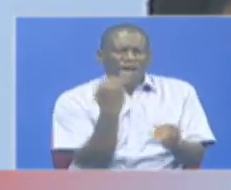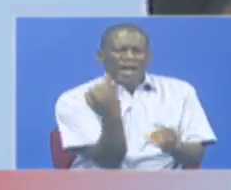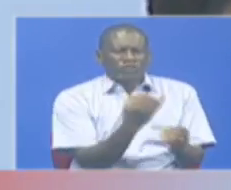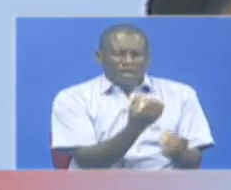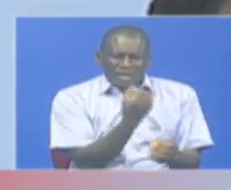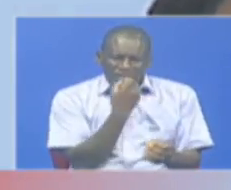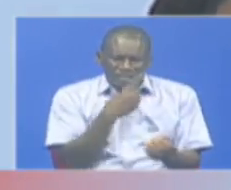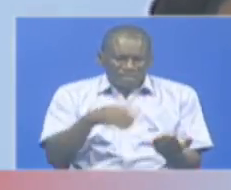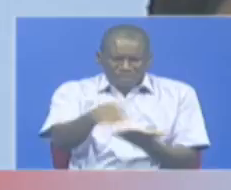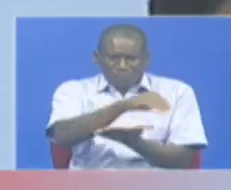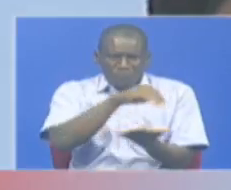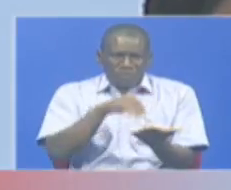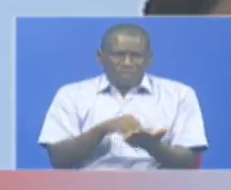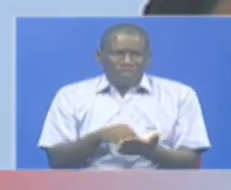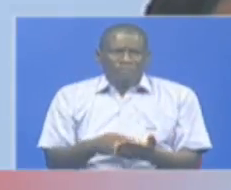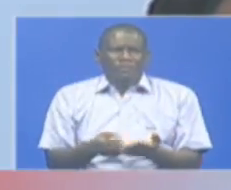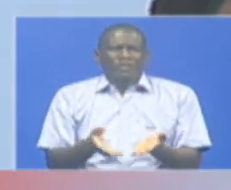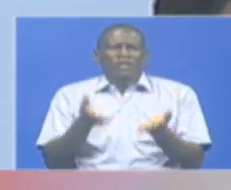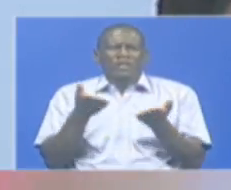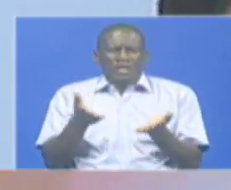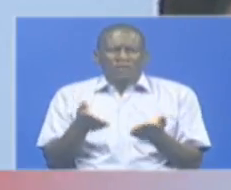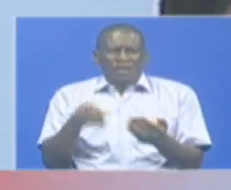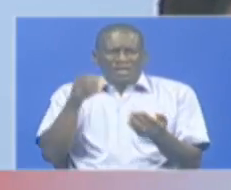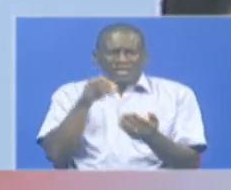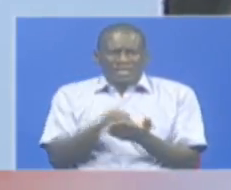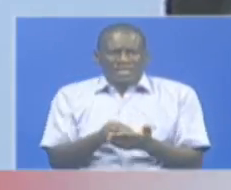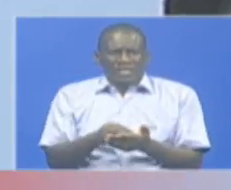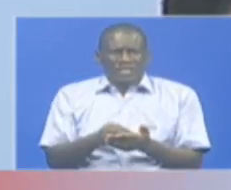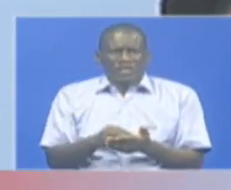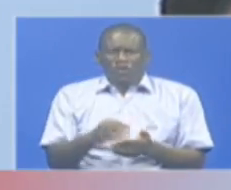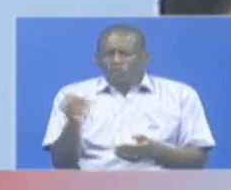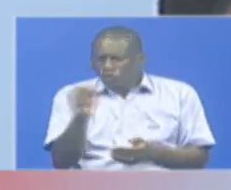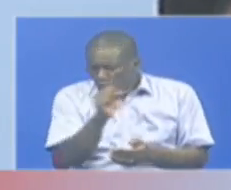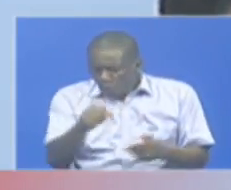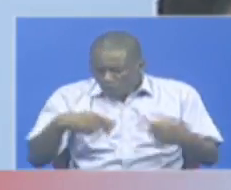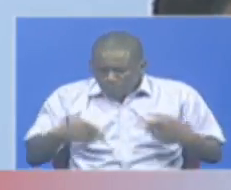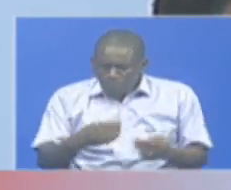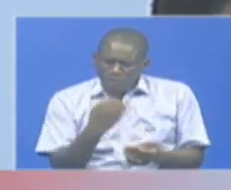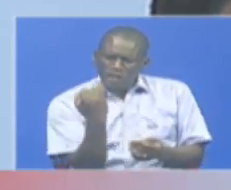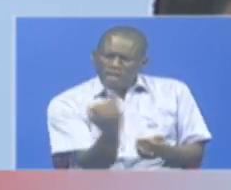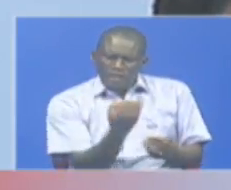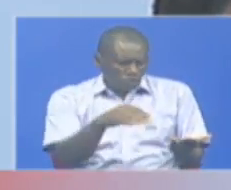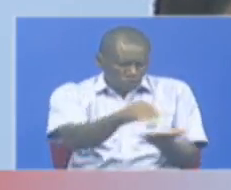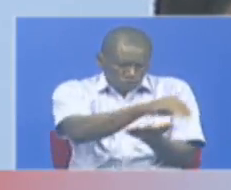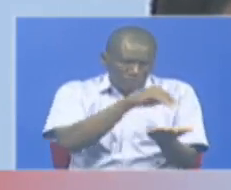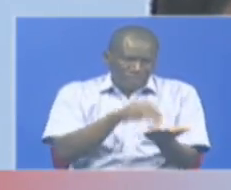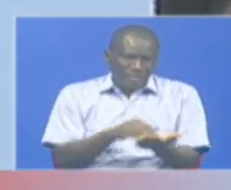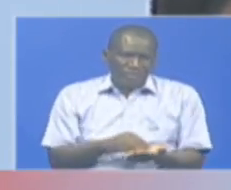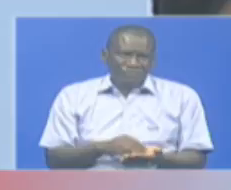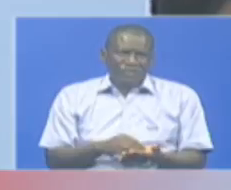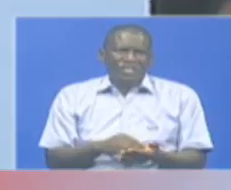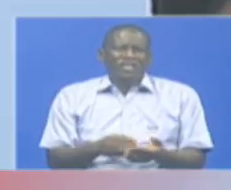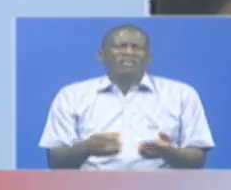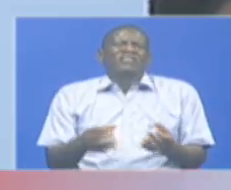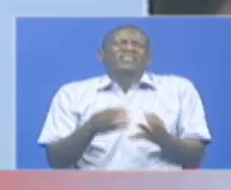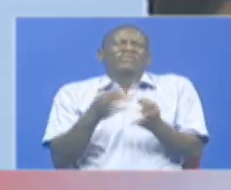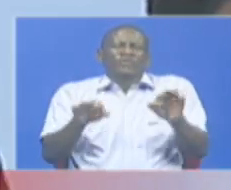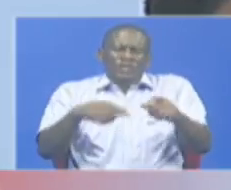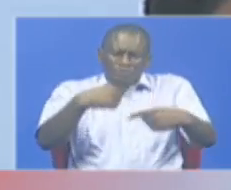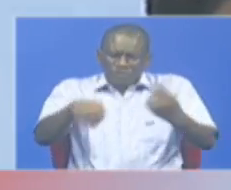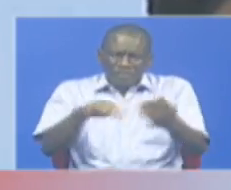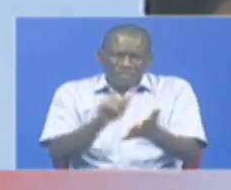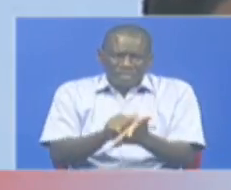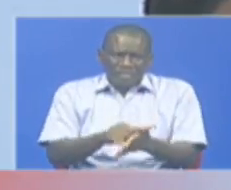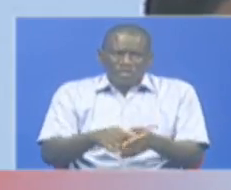treatment centers. Then for the people who are in isolation, the release process is that